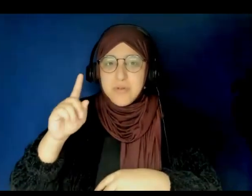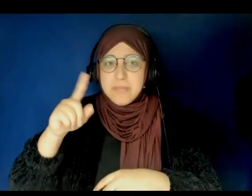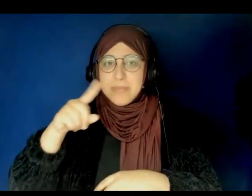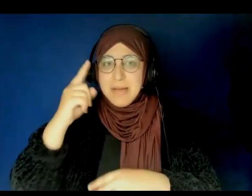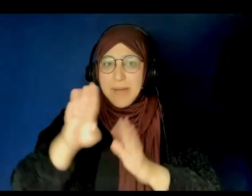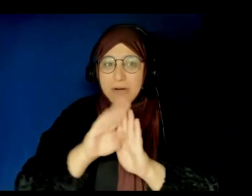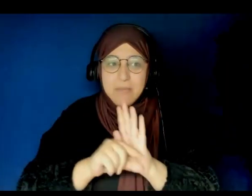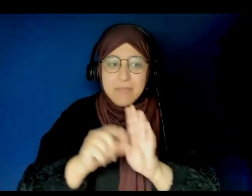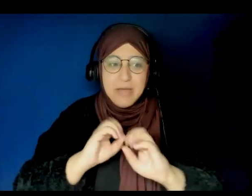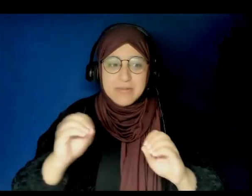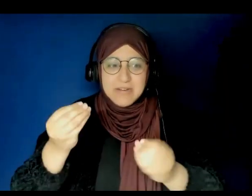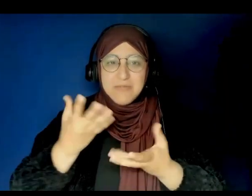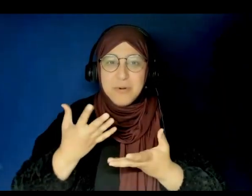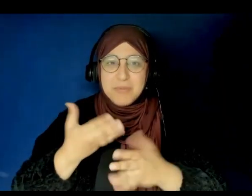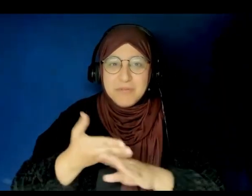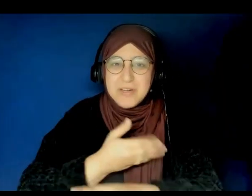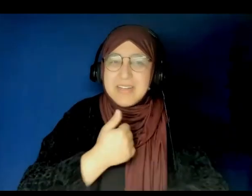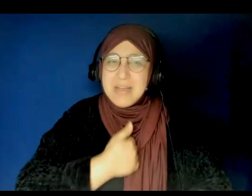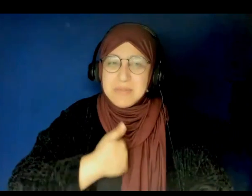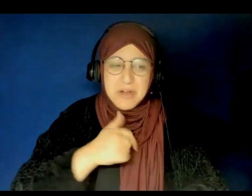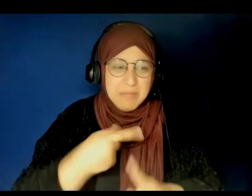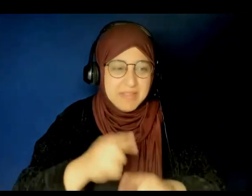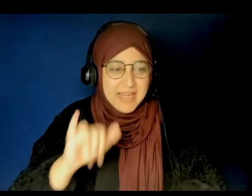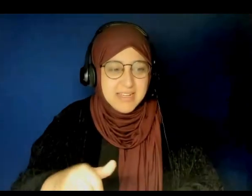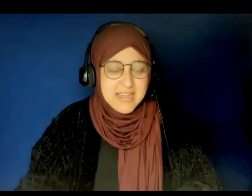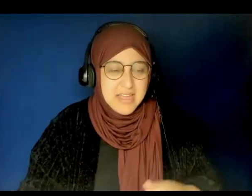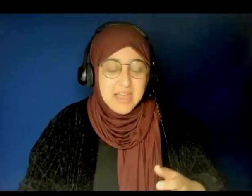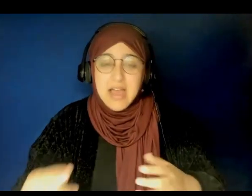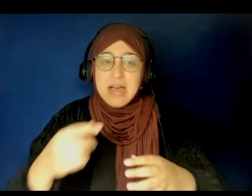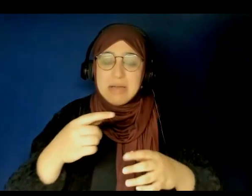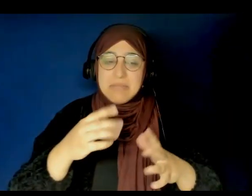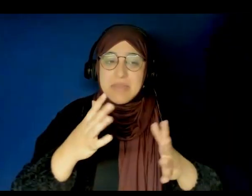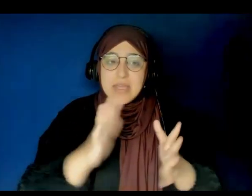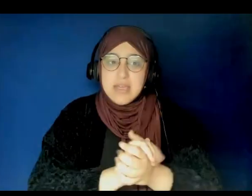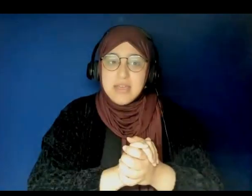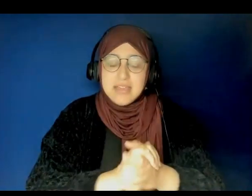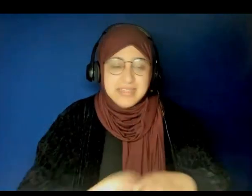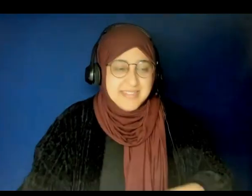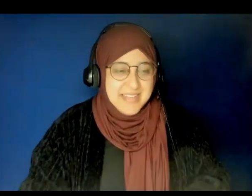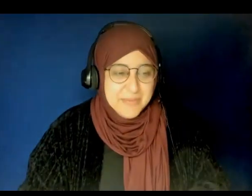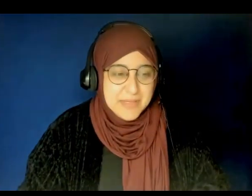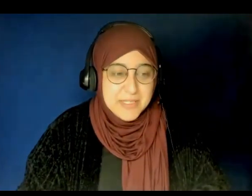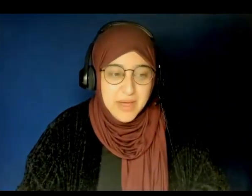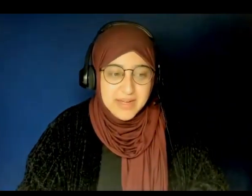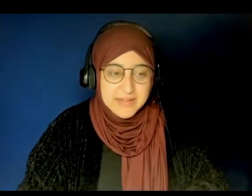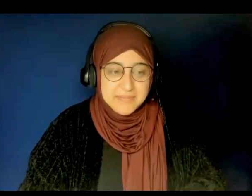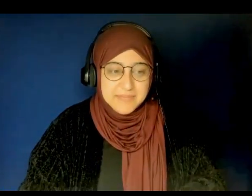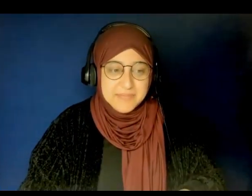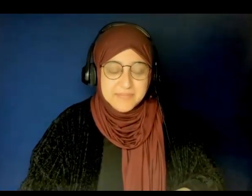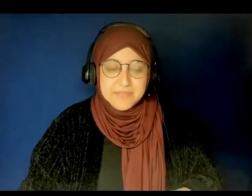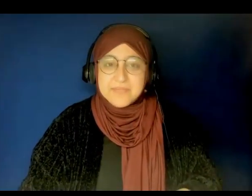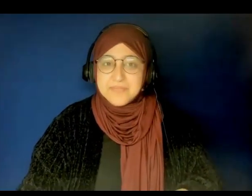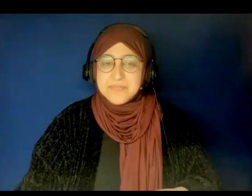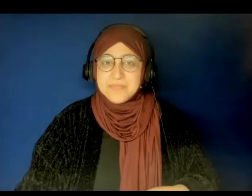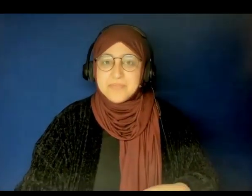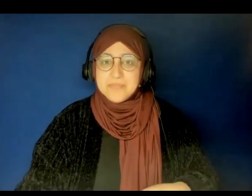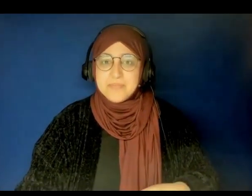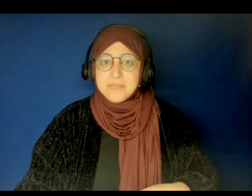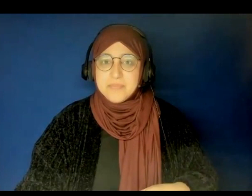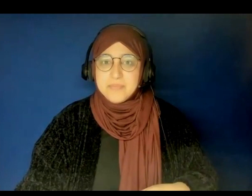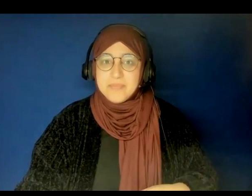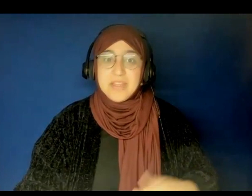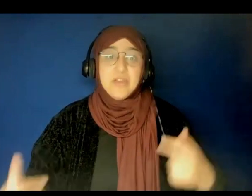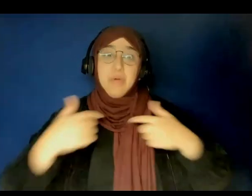Request was for the black background, but I wasn't informed before. I'm sorry about that. Um, yes, please go ahead. You need me to have a